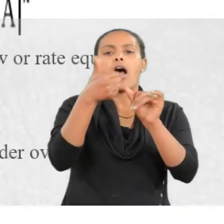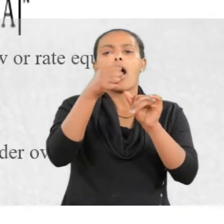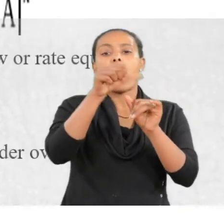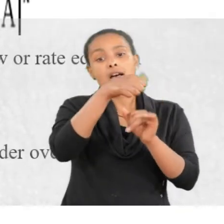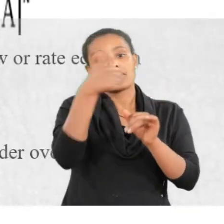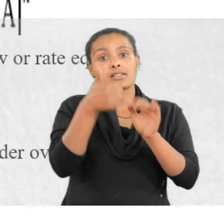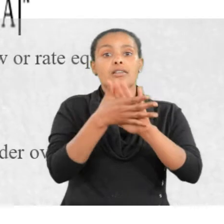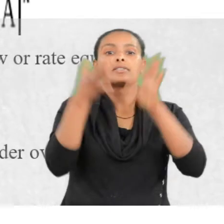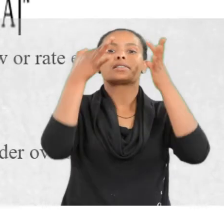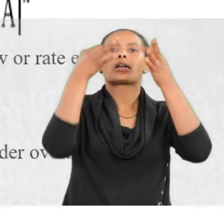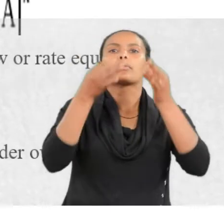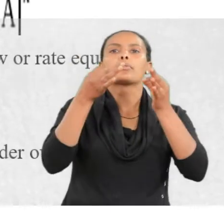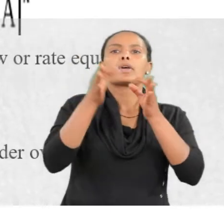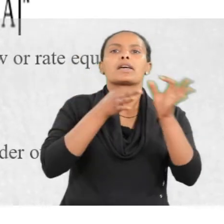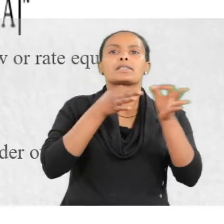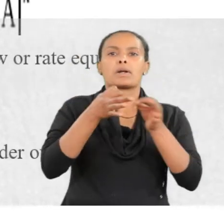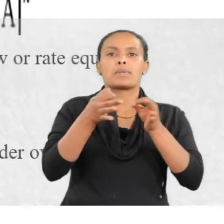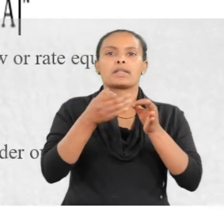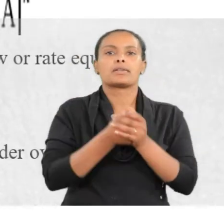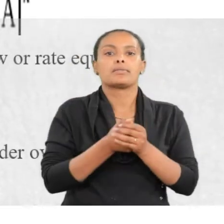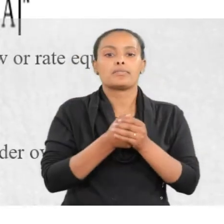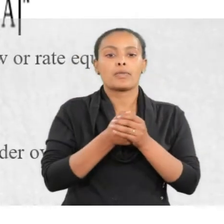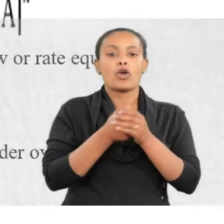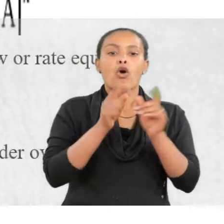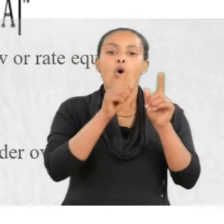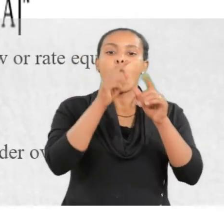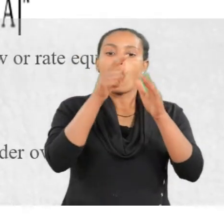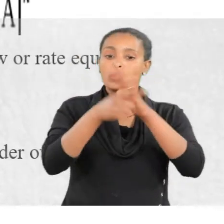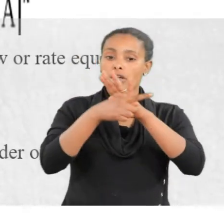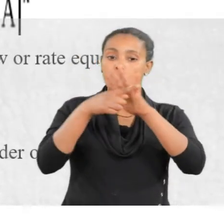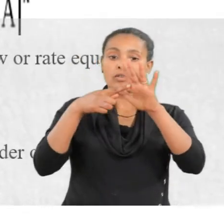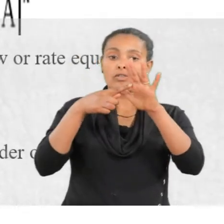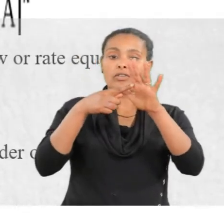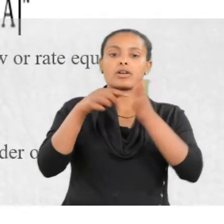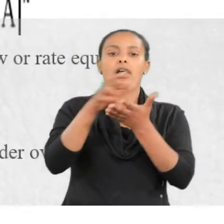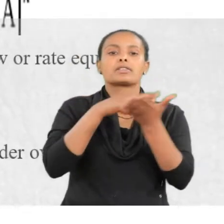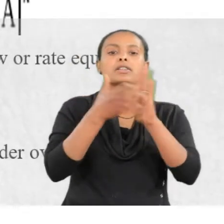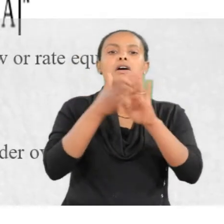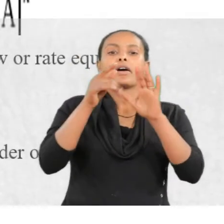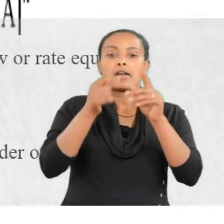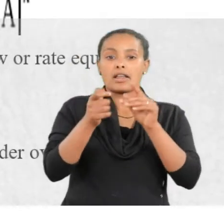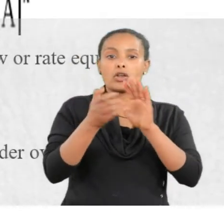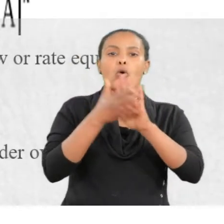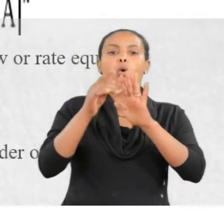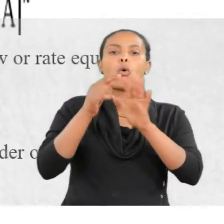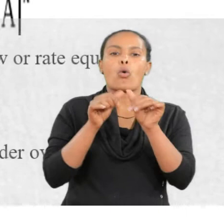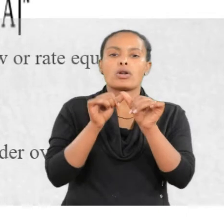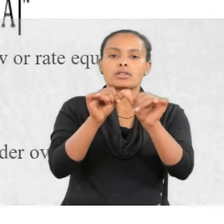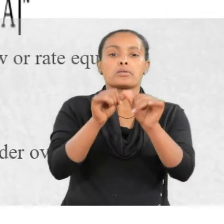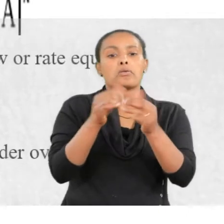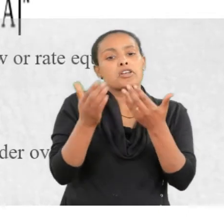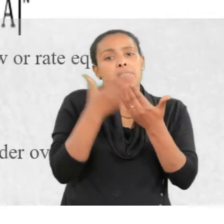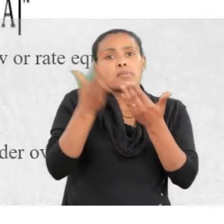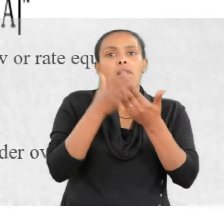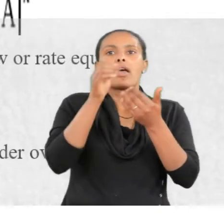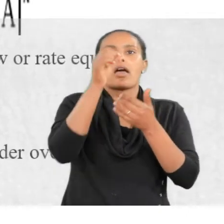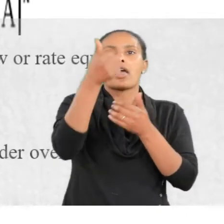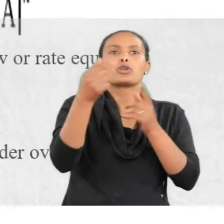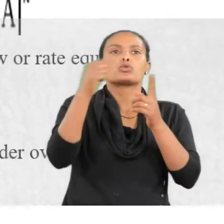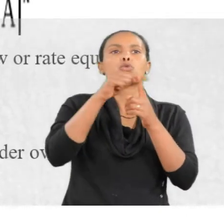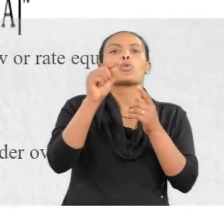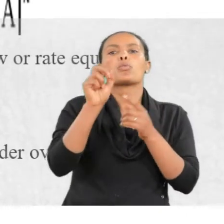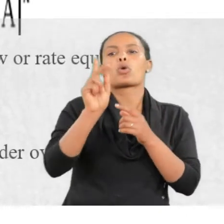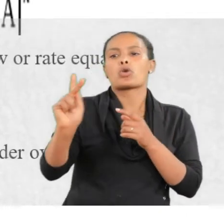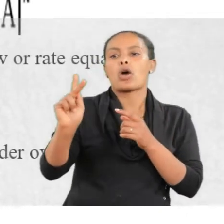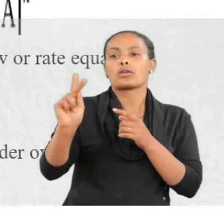are determined experimentally. Order of reaction and rate constants. For a simple reaction, A2